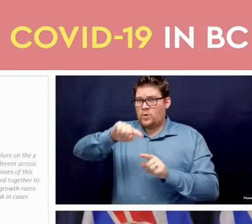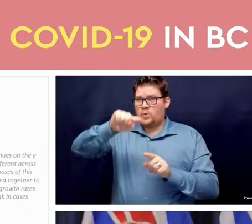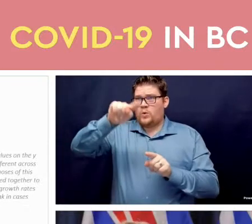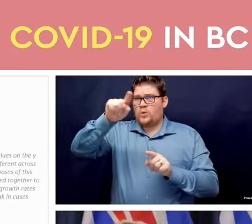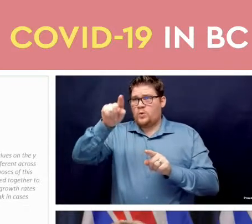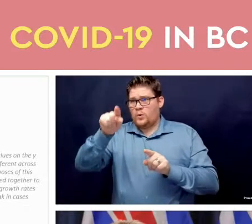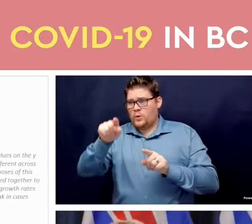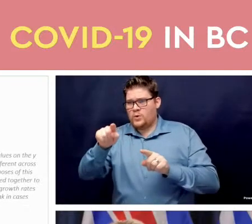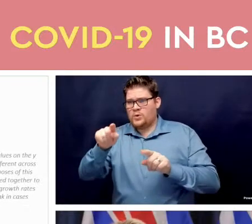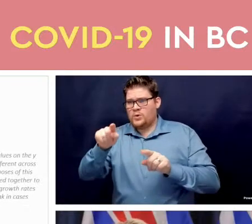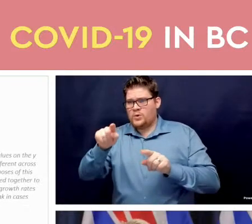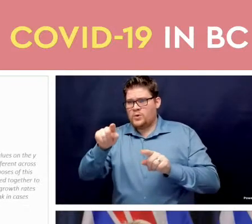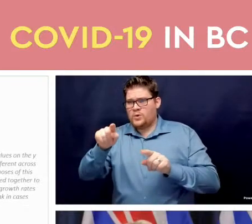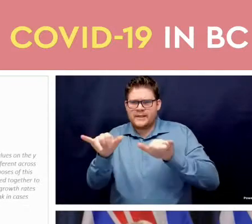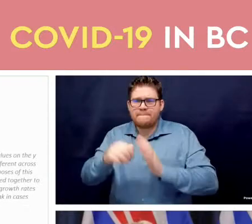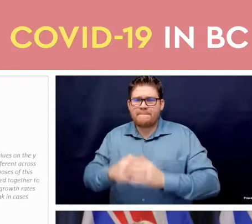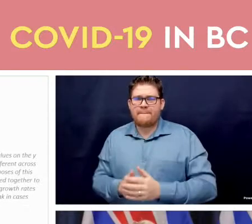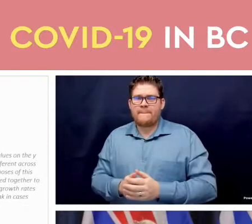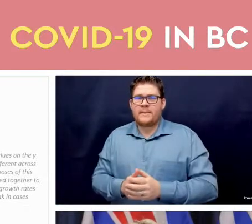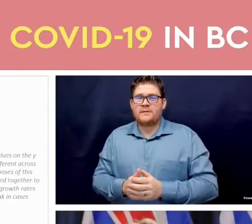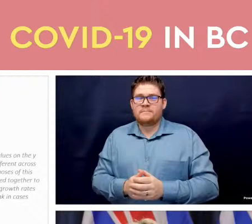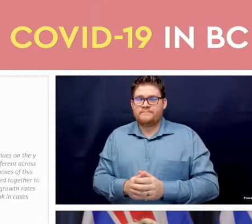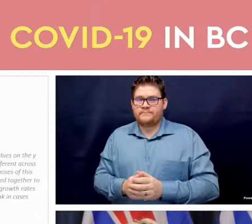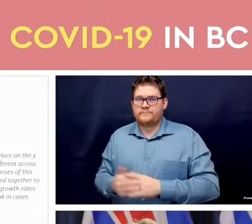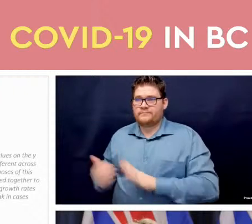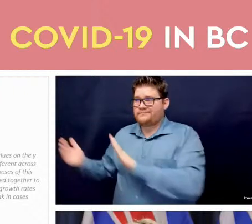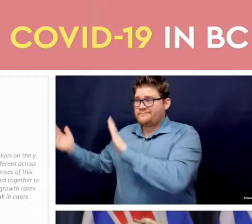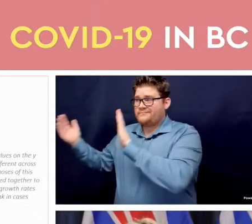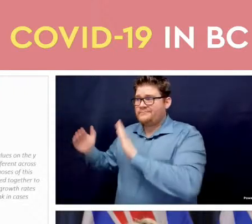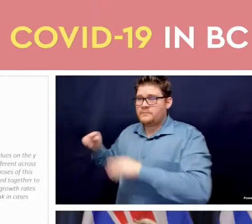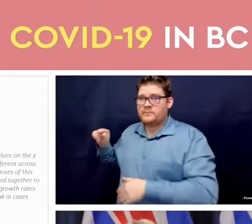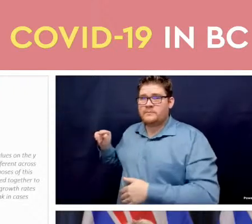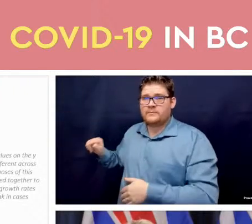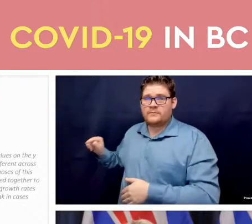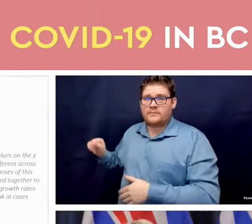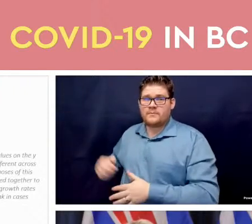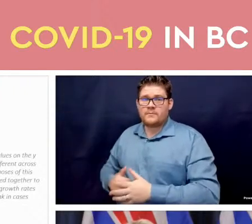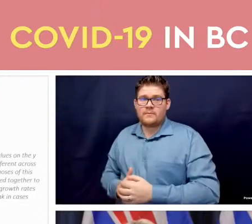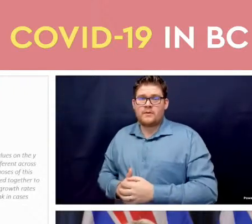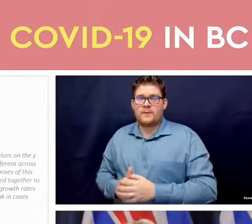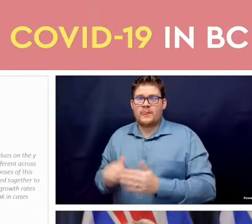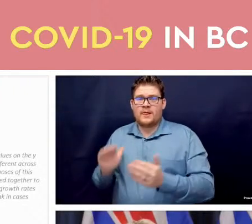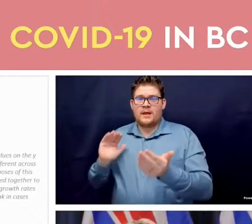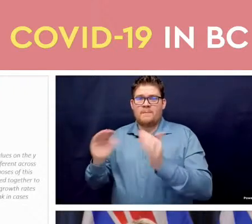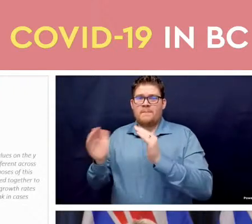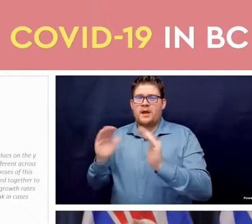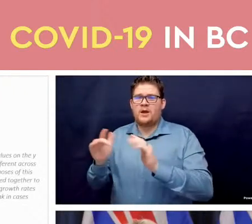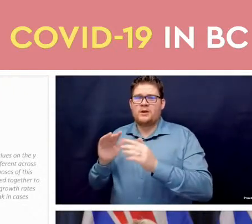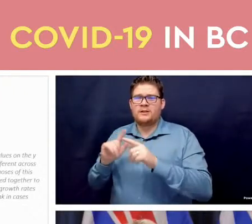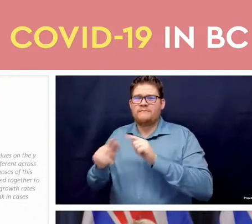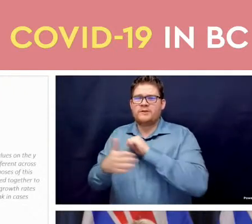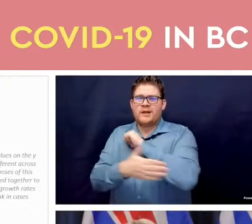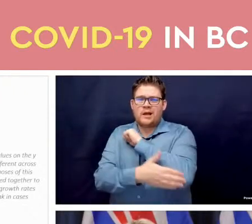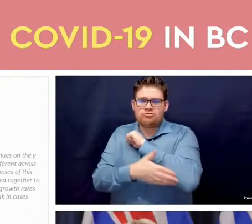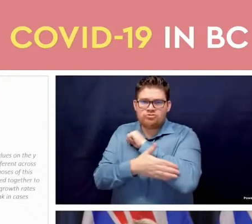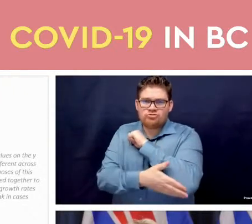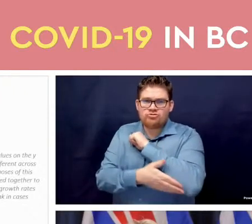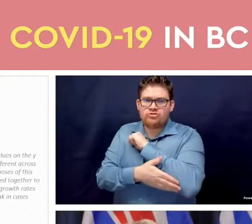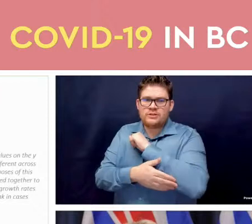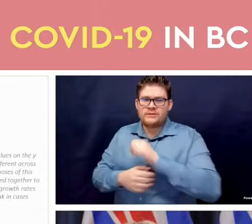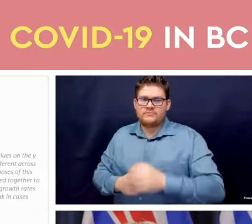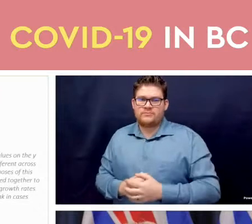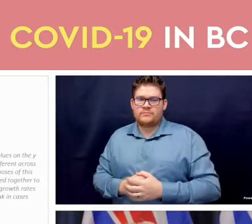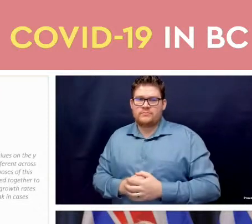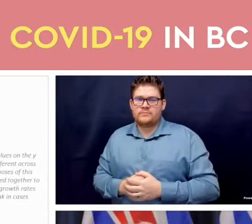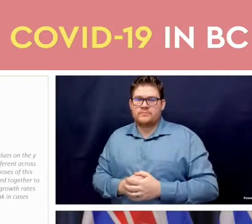to tell for a period of time if we were seeing a slowing down or if it was still going up and we just